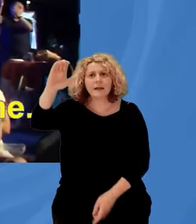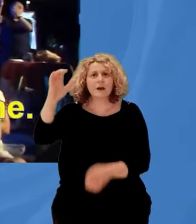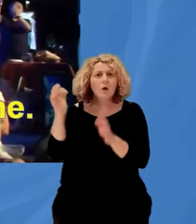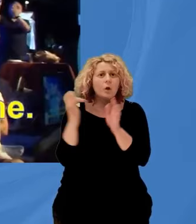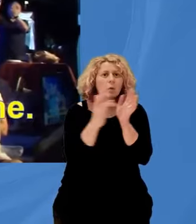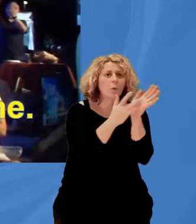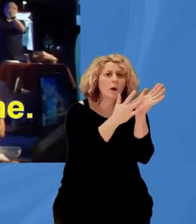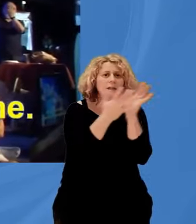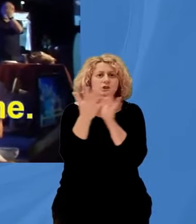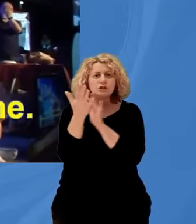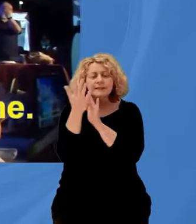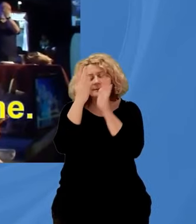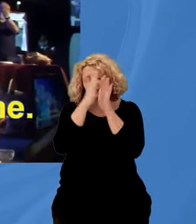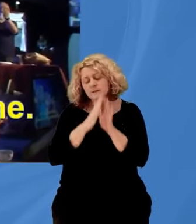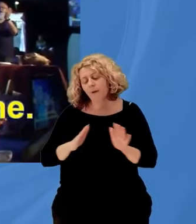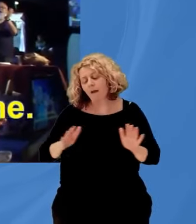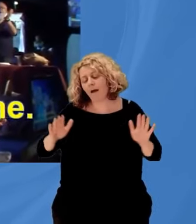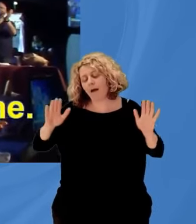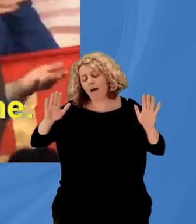where Jesus lived.